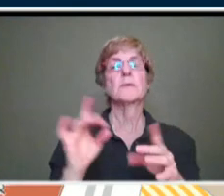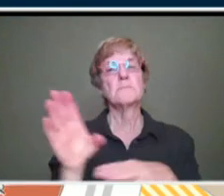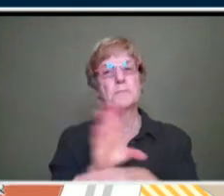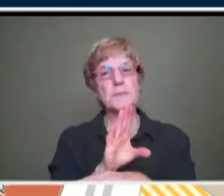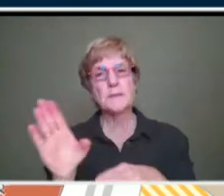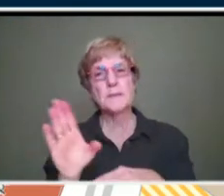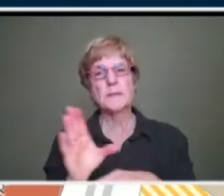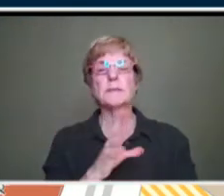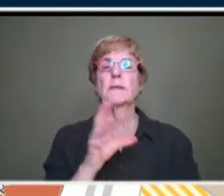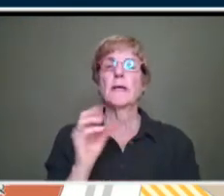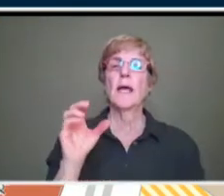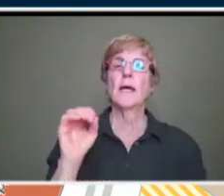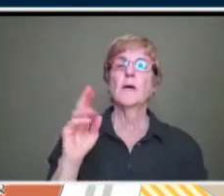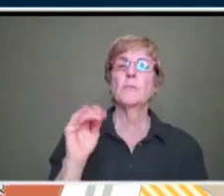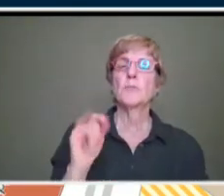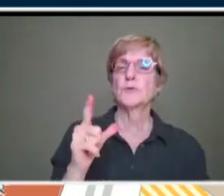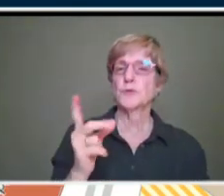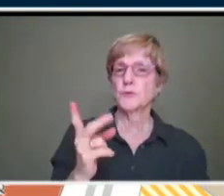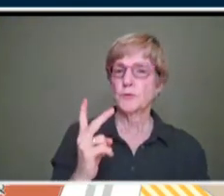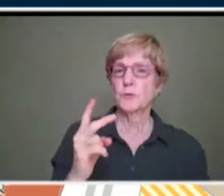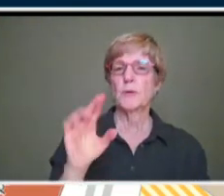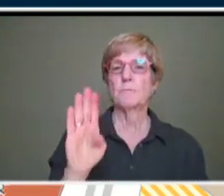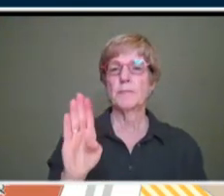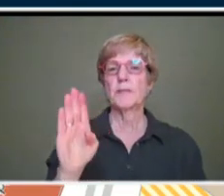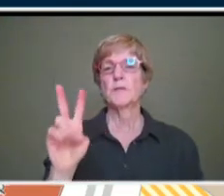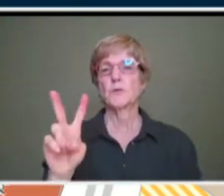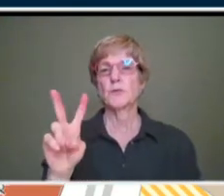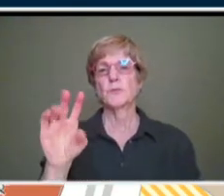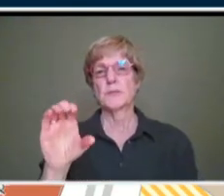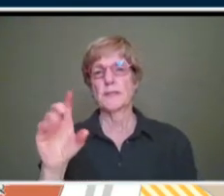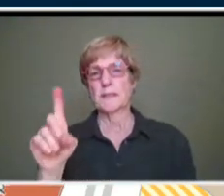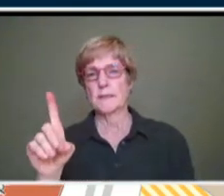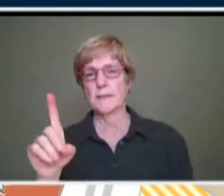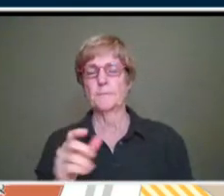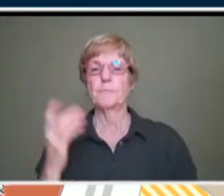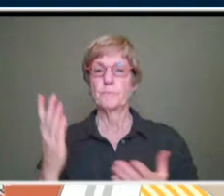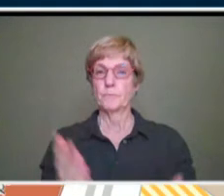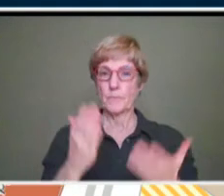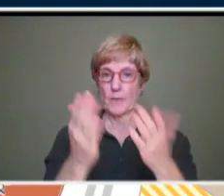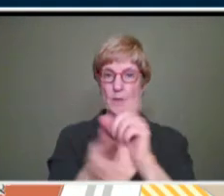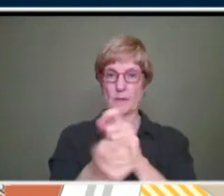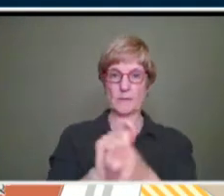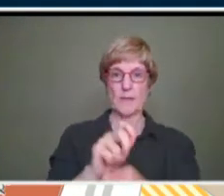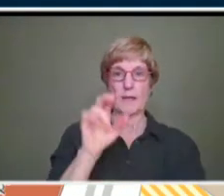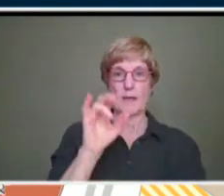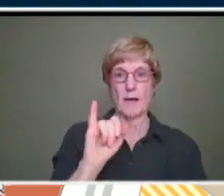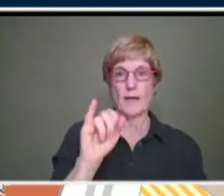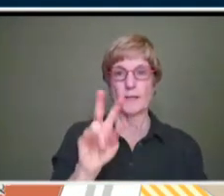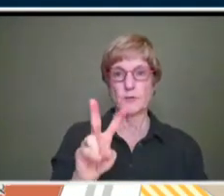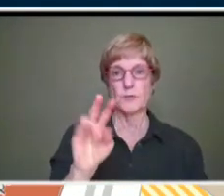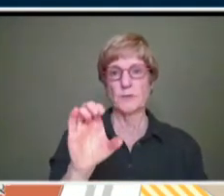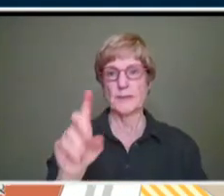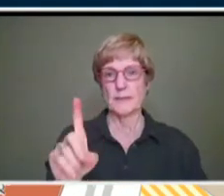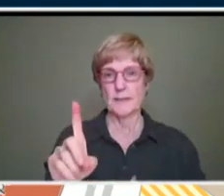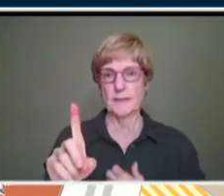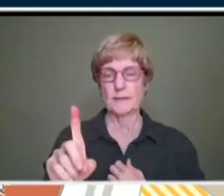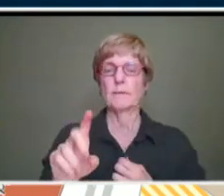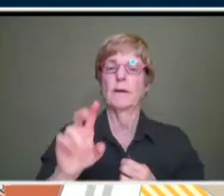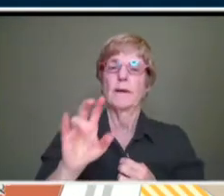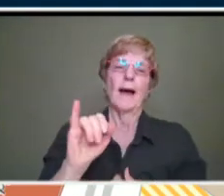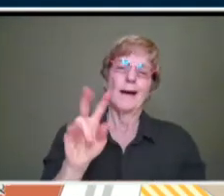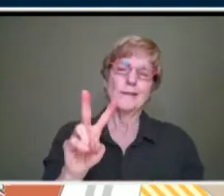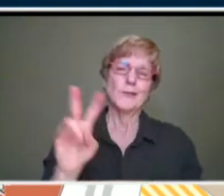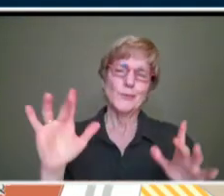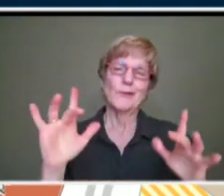and business 2 b2cd our proposed zoning is i2cd I call it I2 light